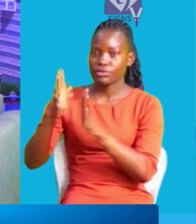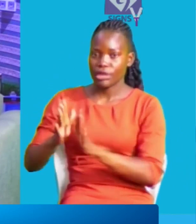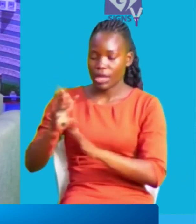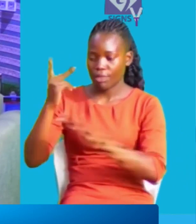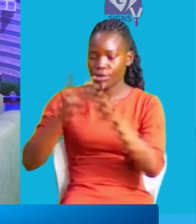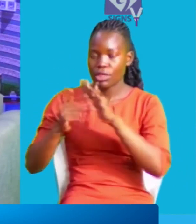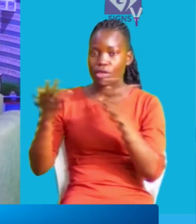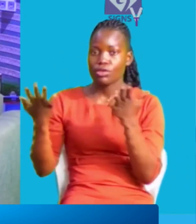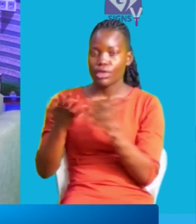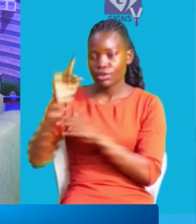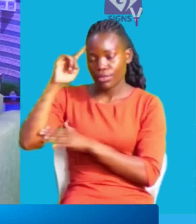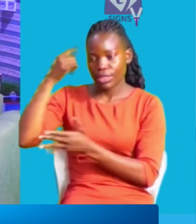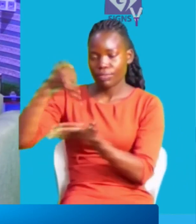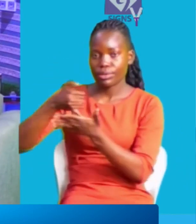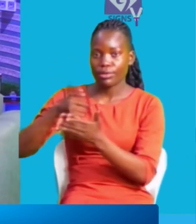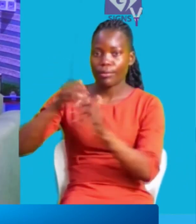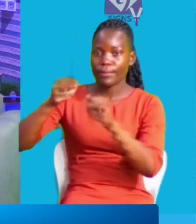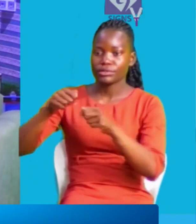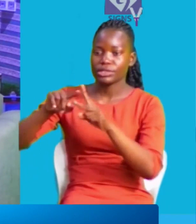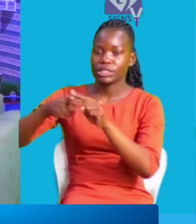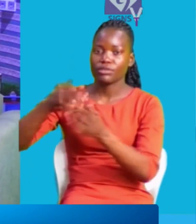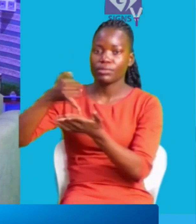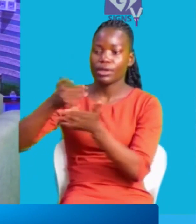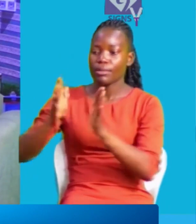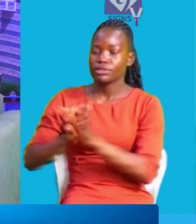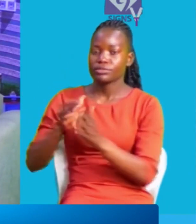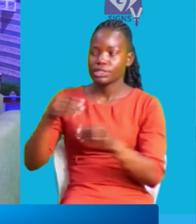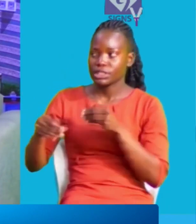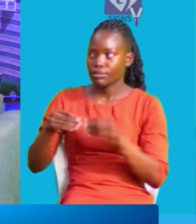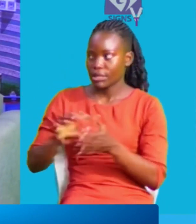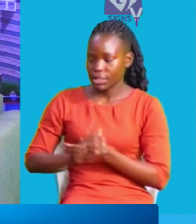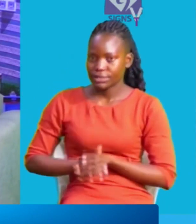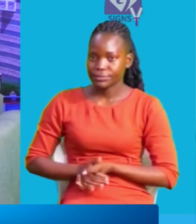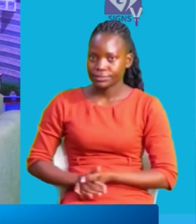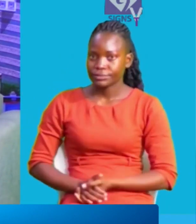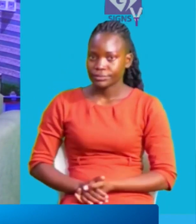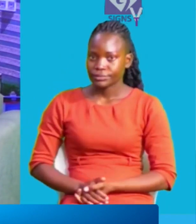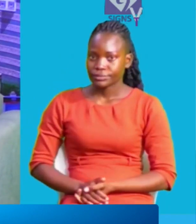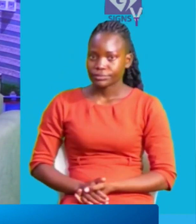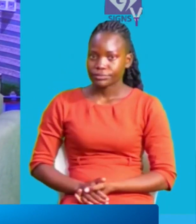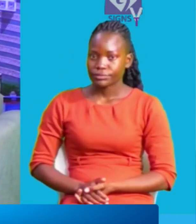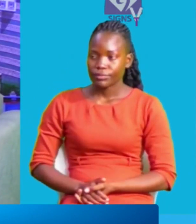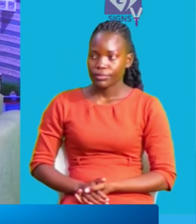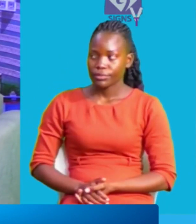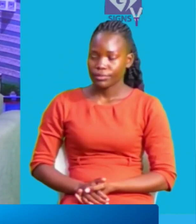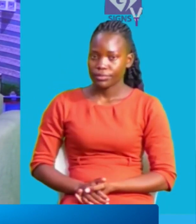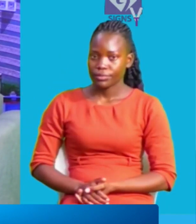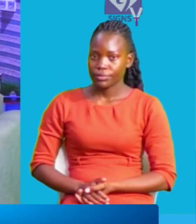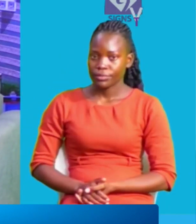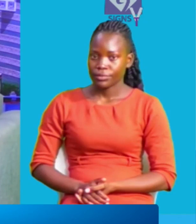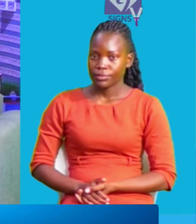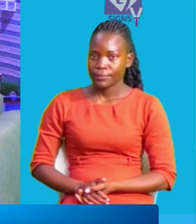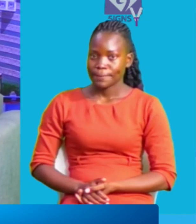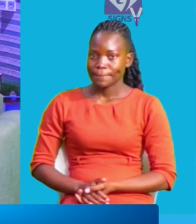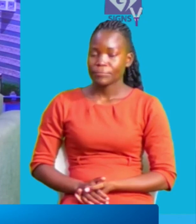trainer perspective, where do you think that inclusion would start to include people with disabilities? Probably, it must